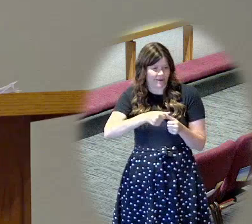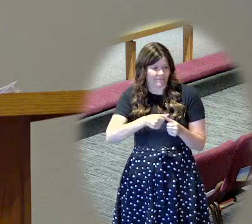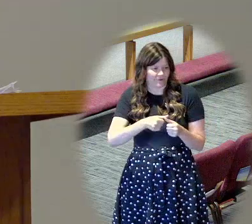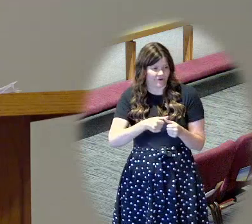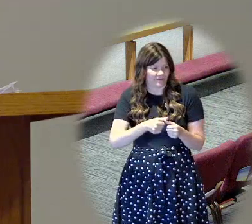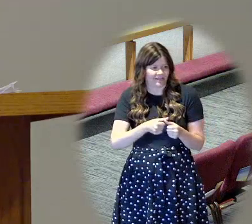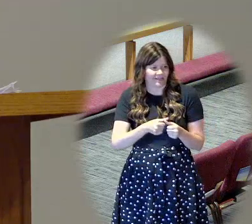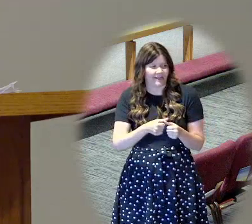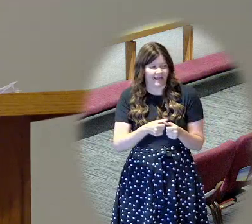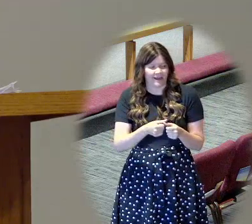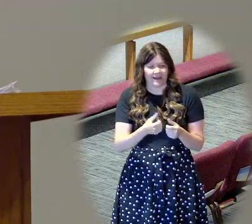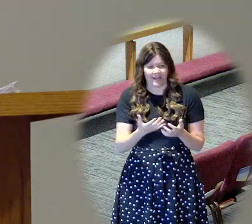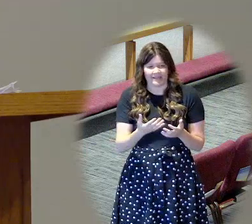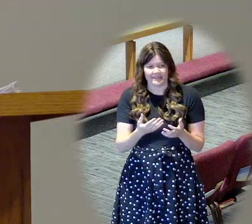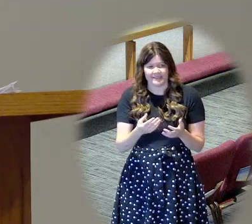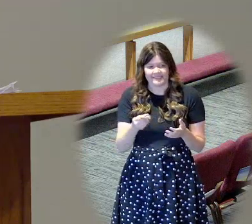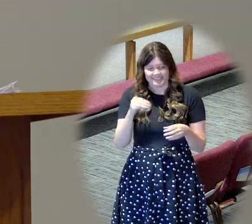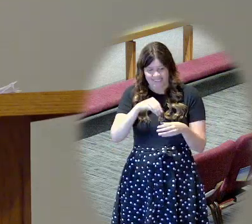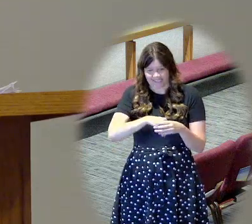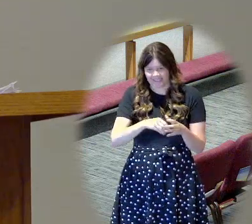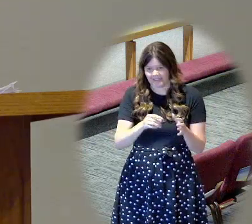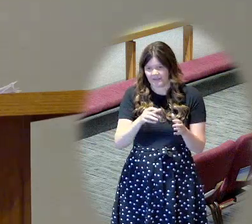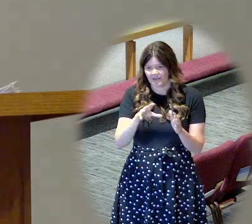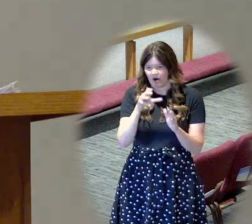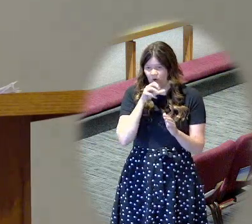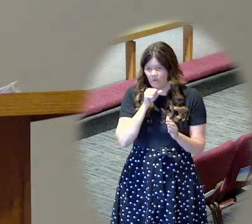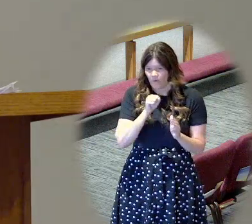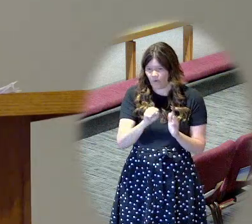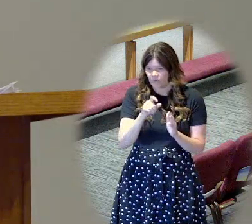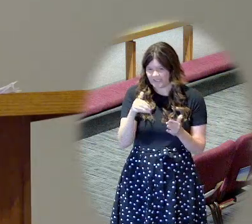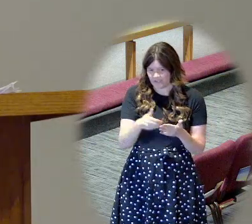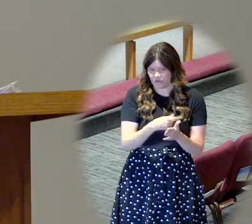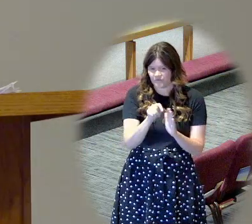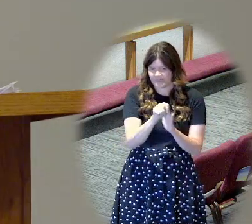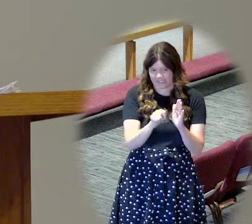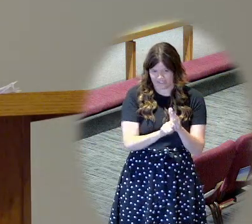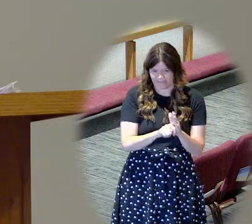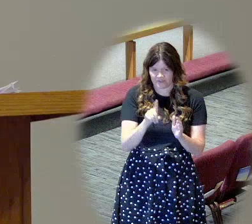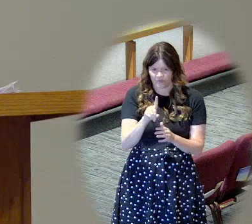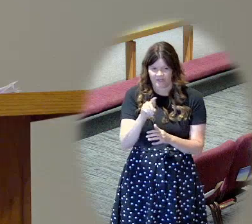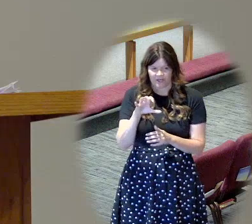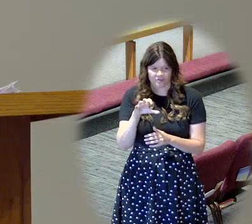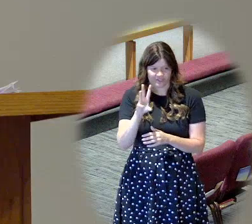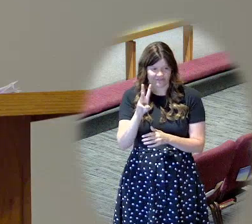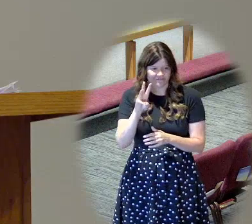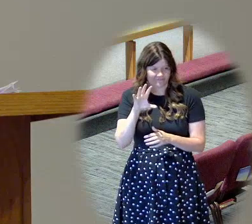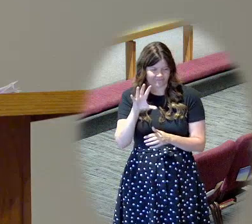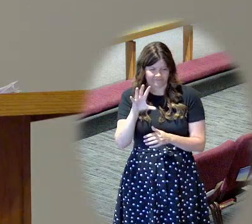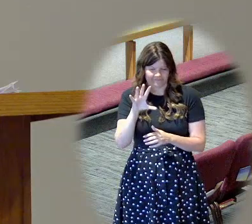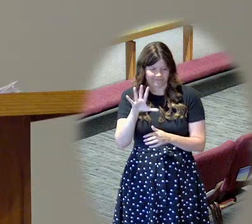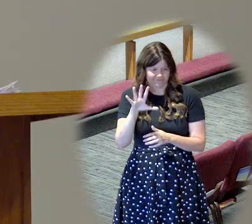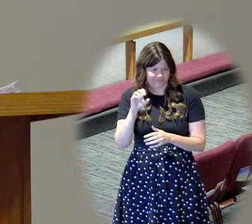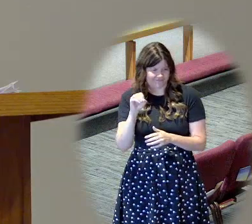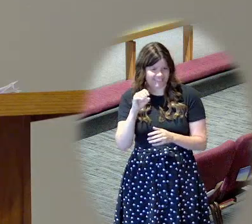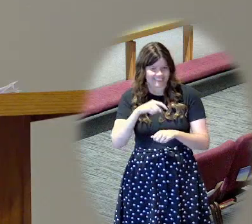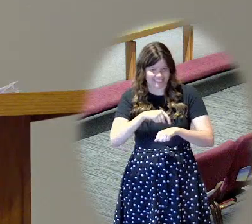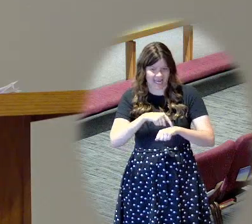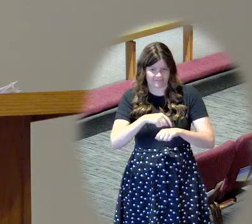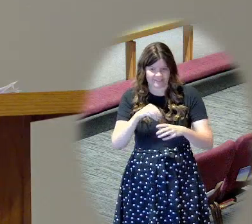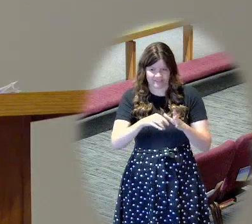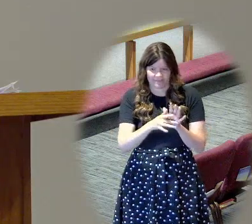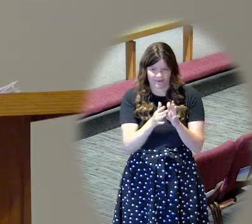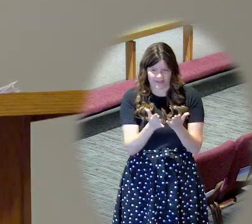150 times in both the Old and New Testaments. And on many different occasions, God speaks to his people, telling them,